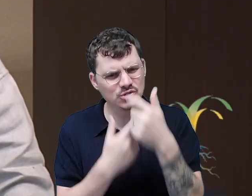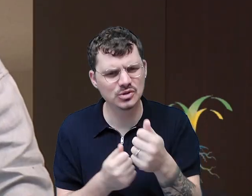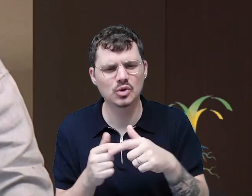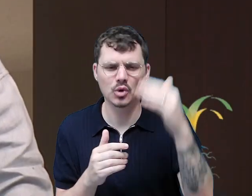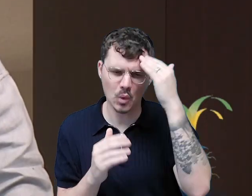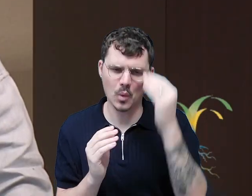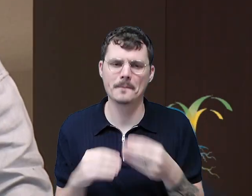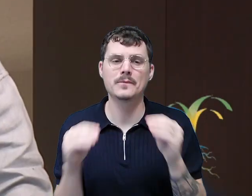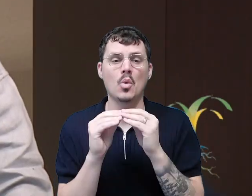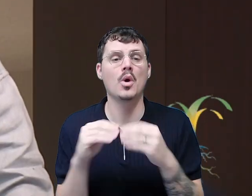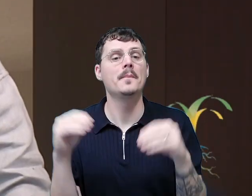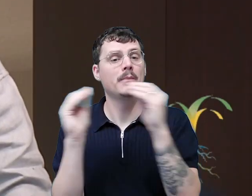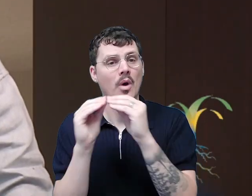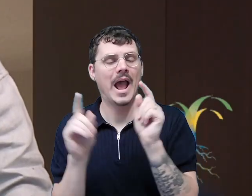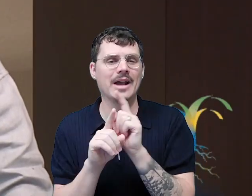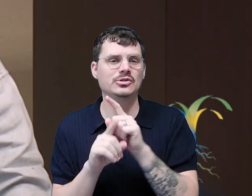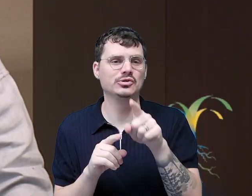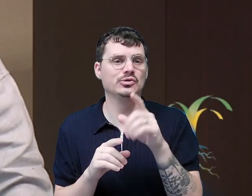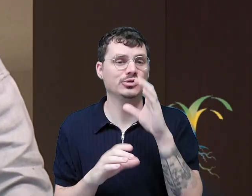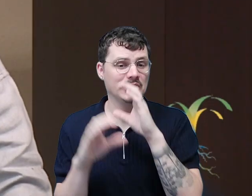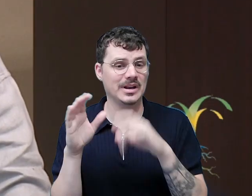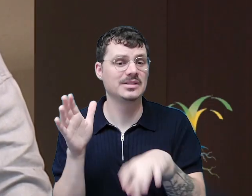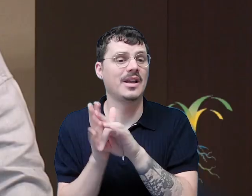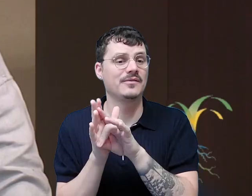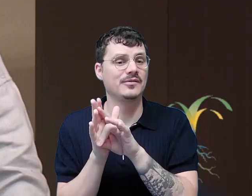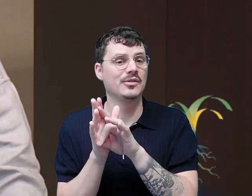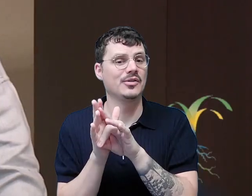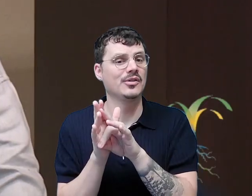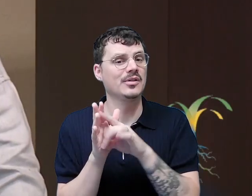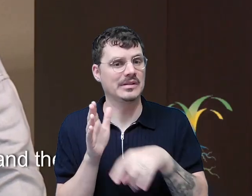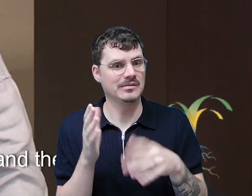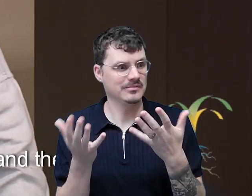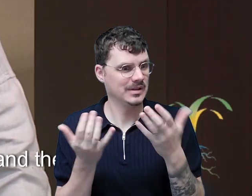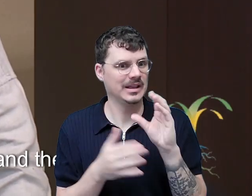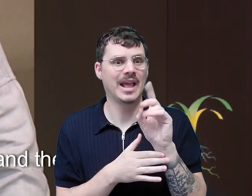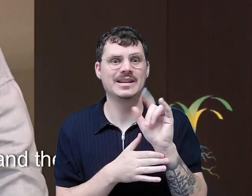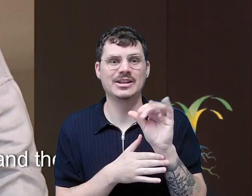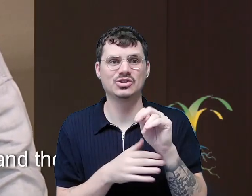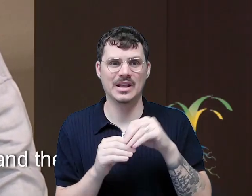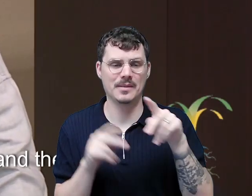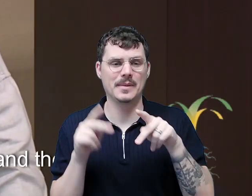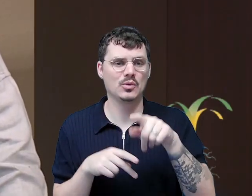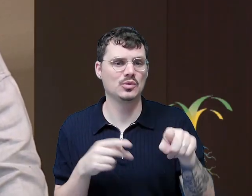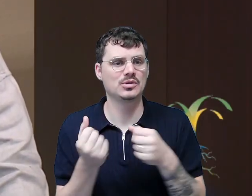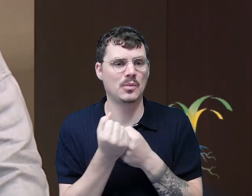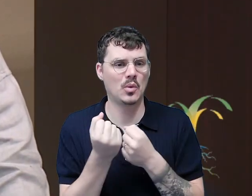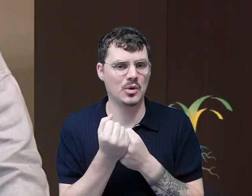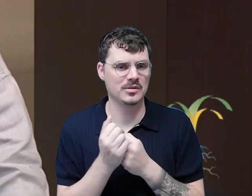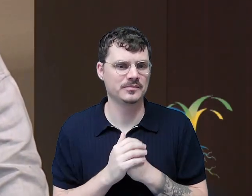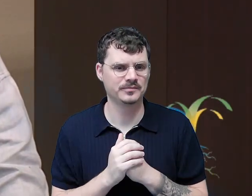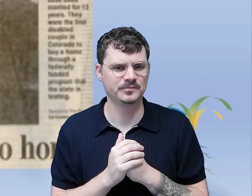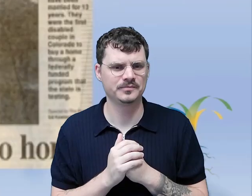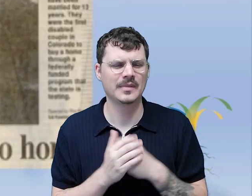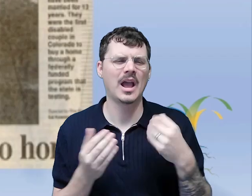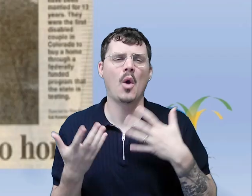interested in knowing more and more as you discover the presence of these conditions in the people that you